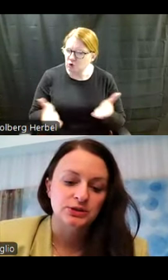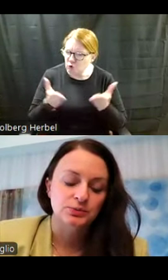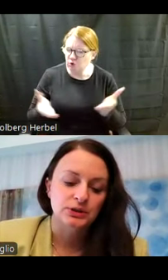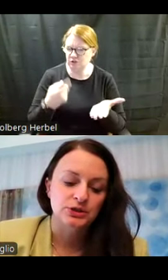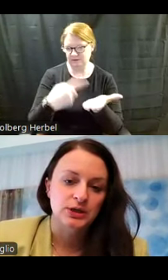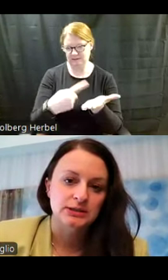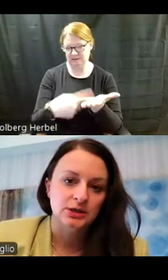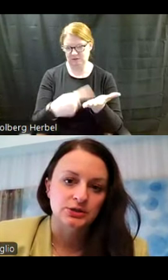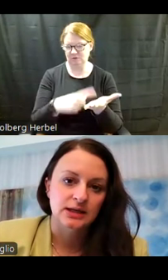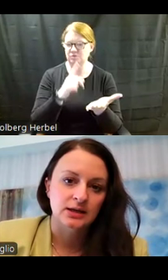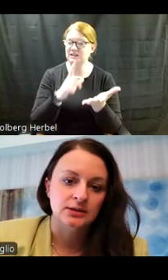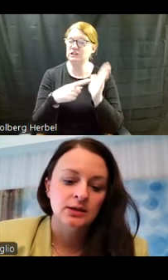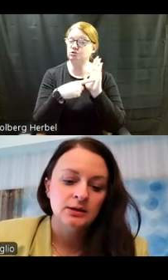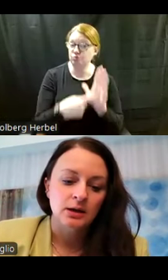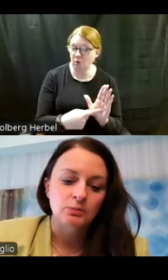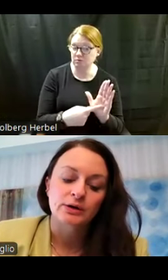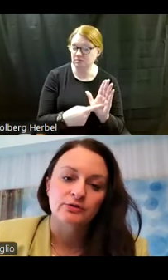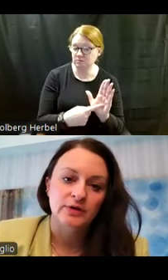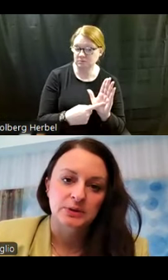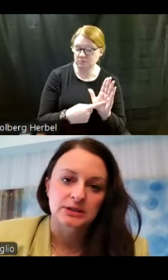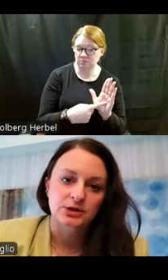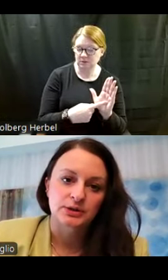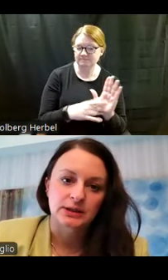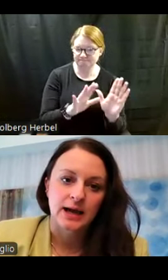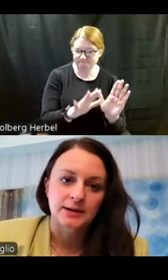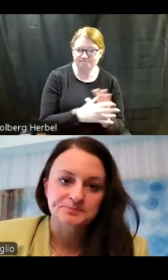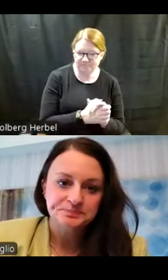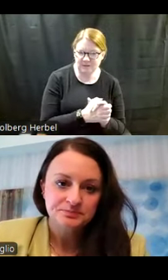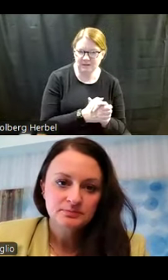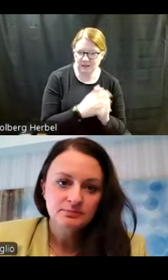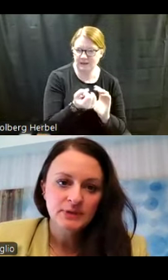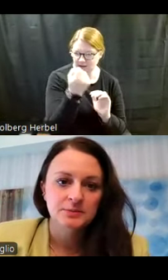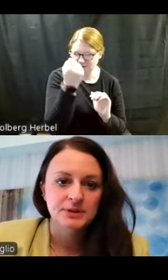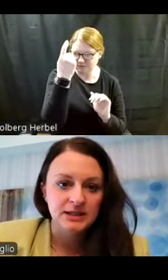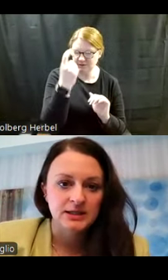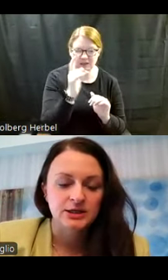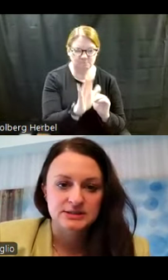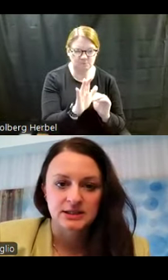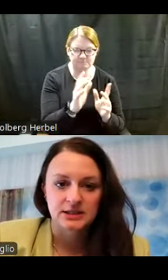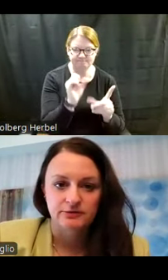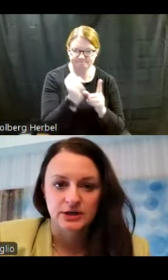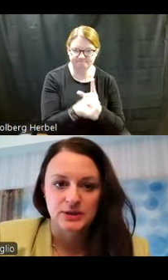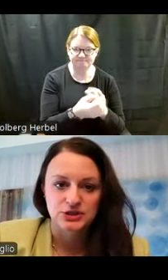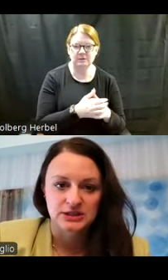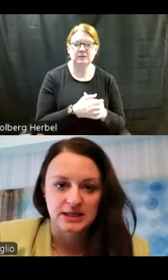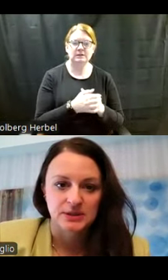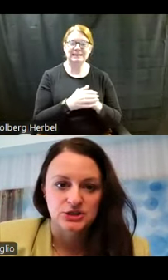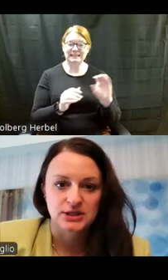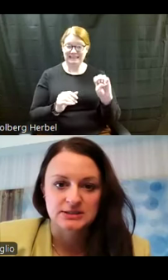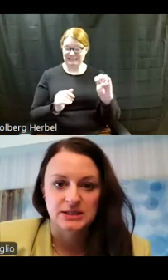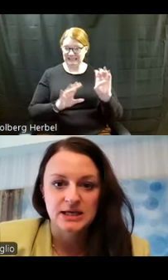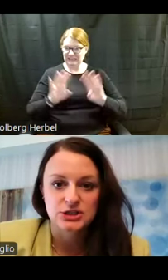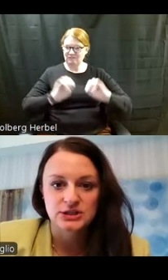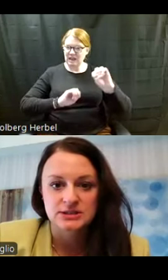and shows that you're really trying to understand where the family is currently at. The E here is, again, evaluation,